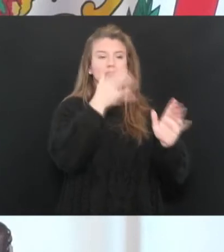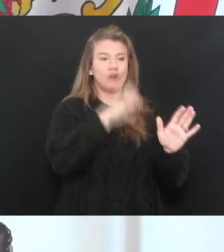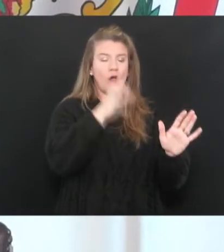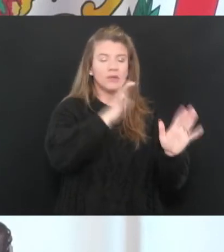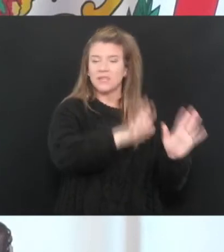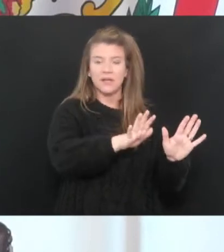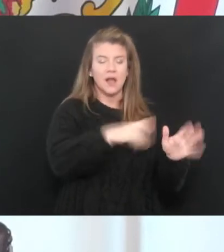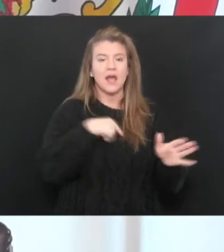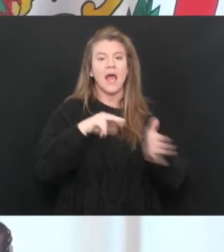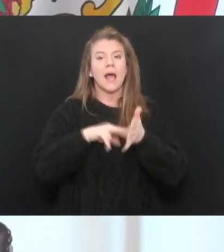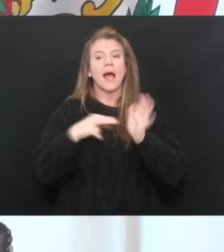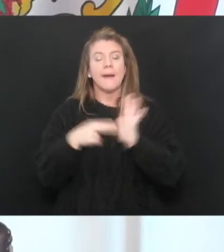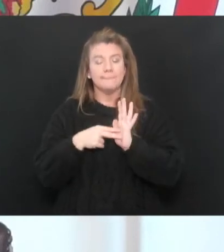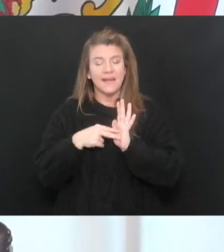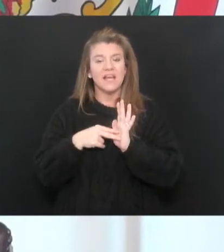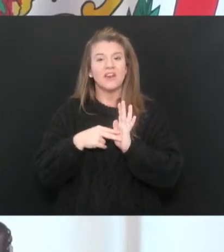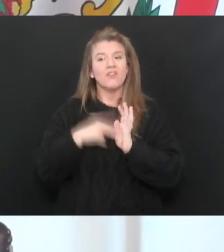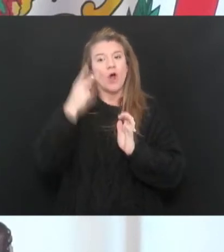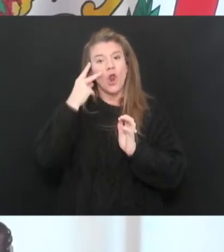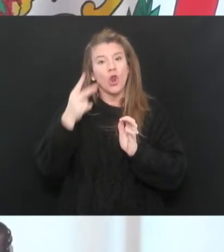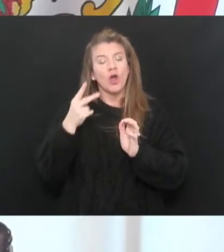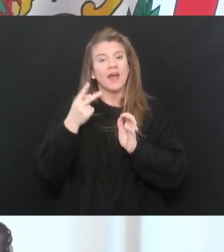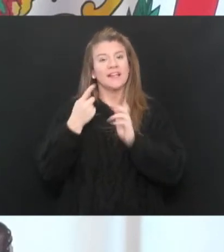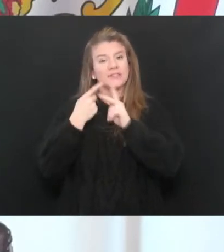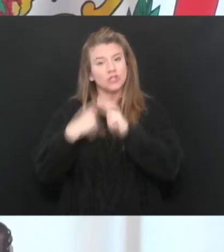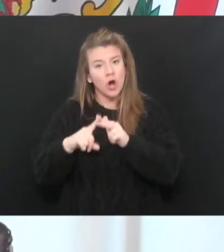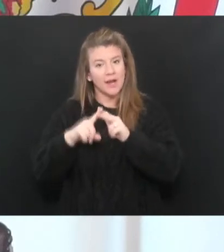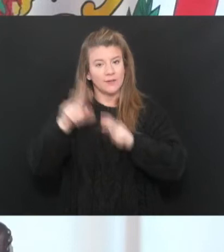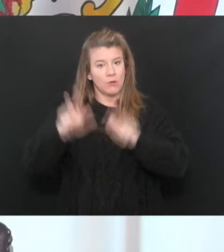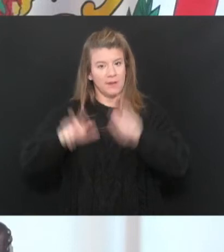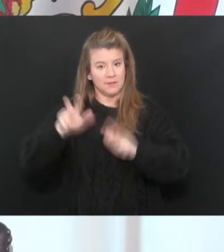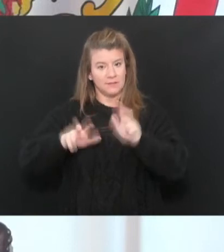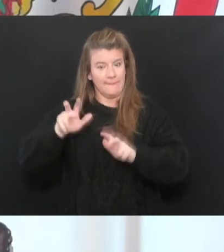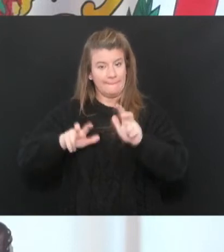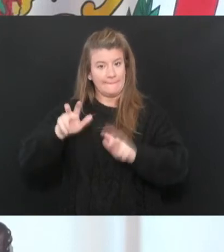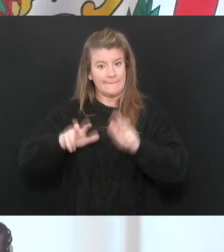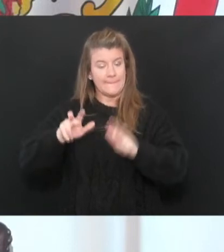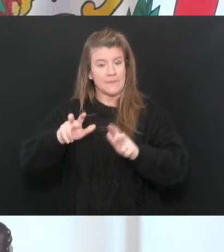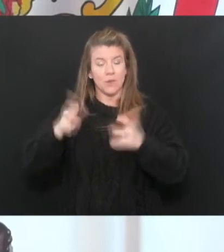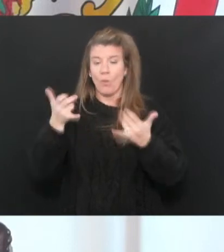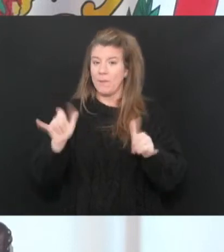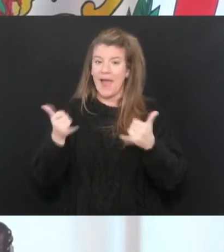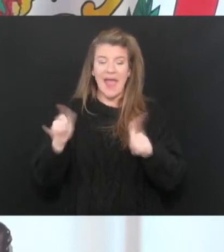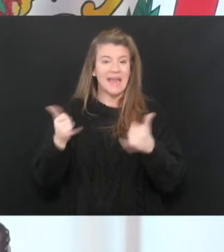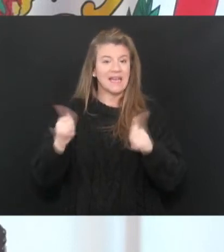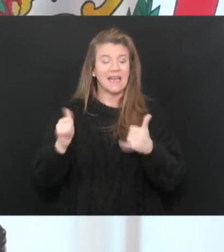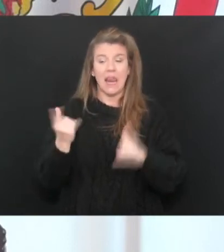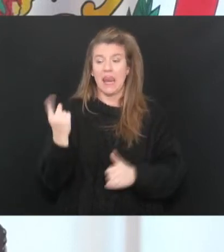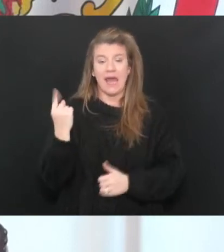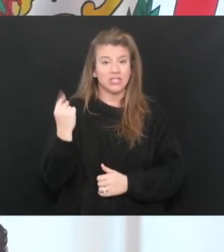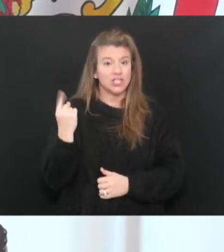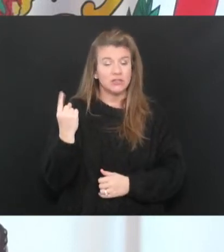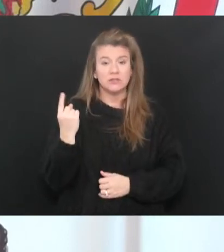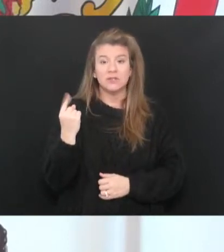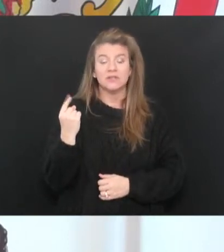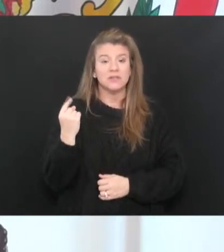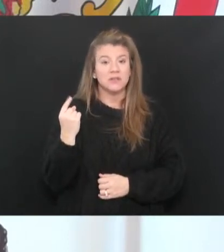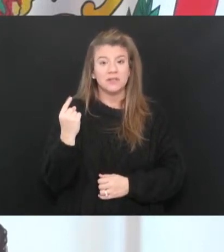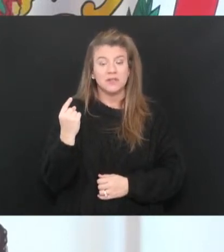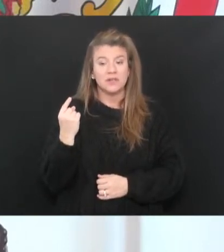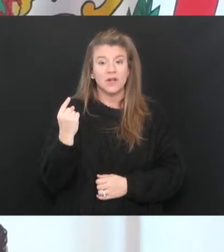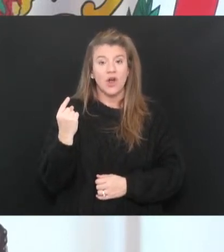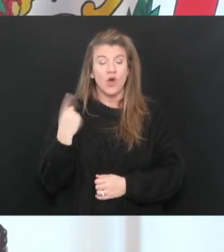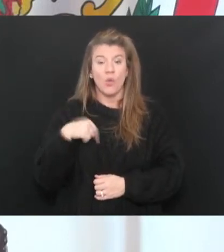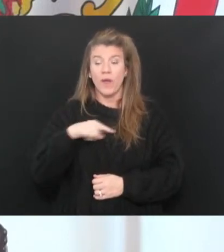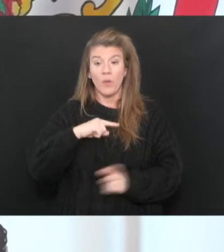I mean from the standpoint of starting the tournaments. We've played last year. We were